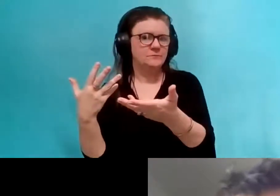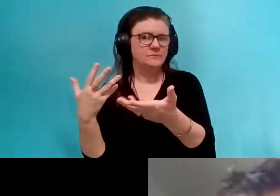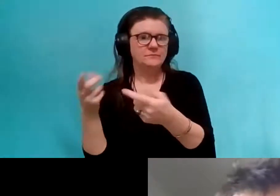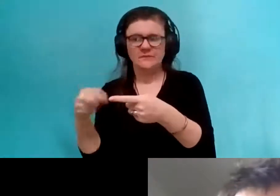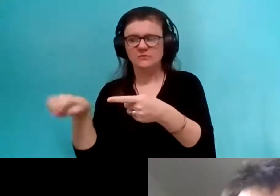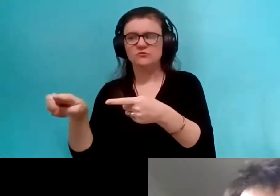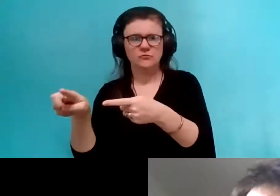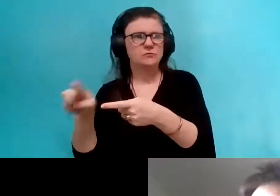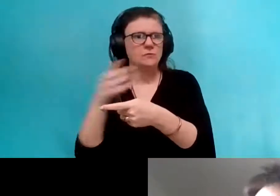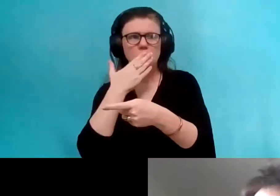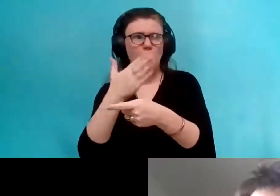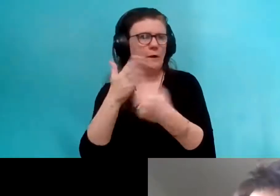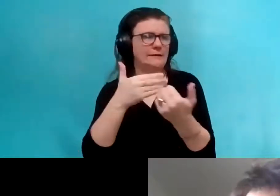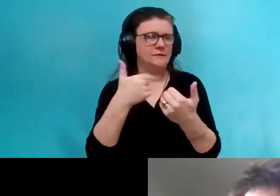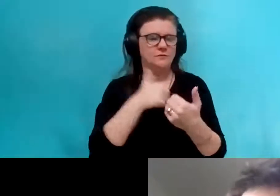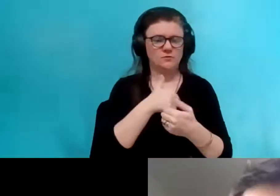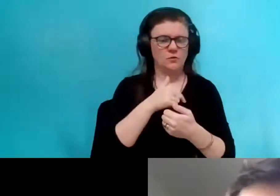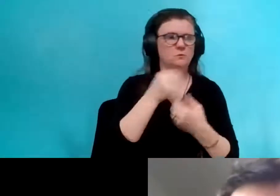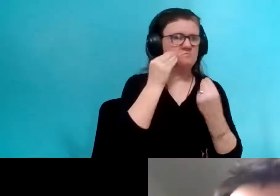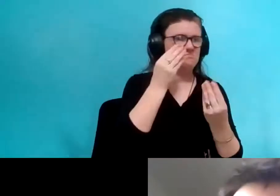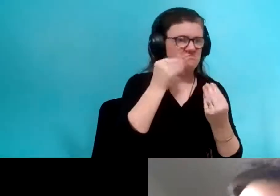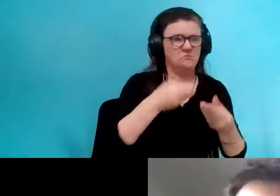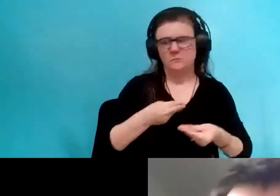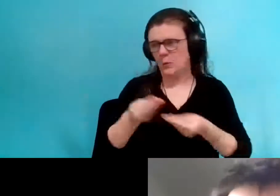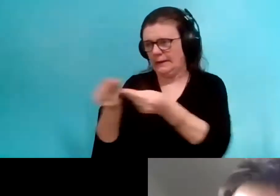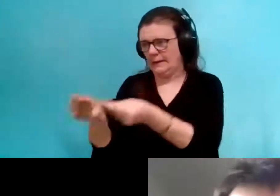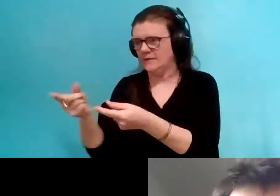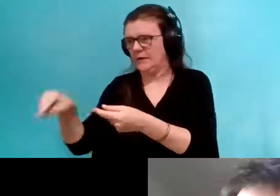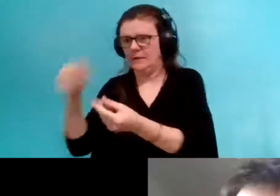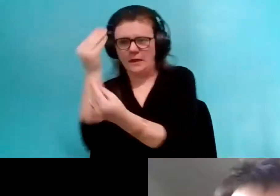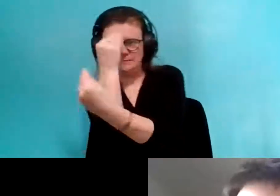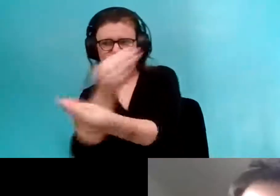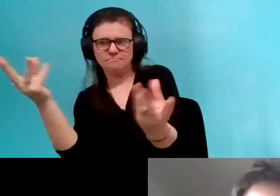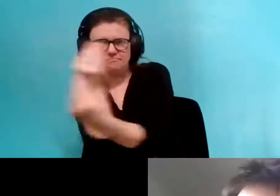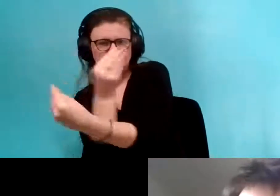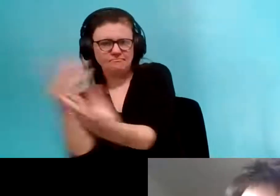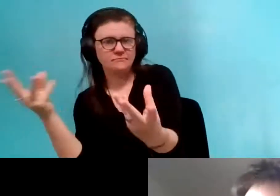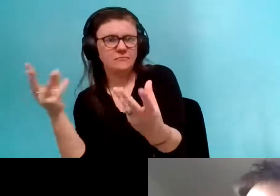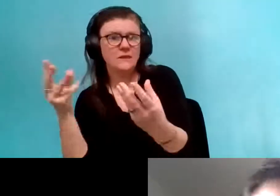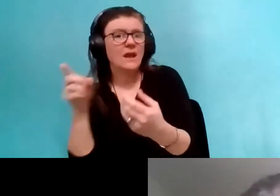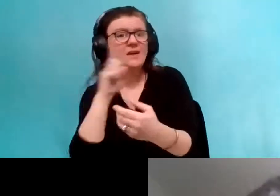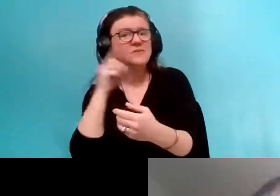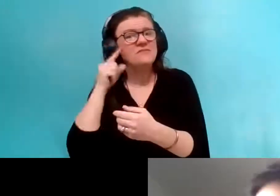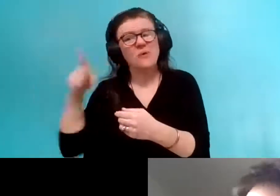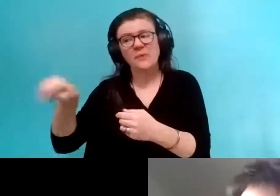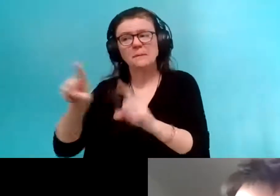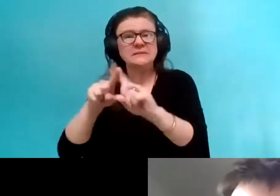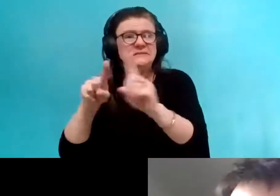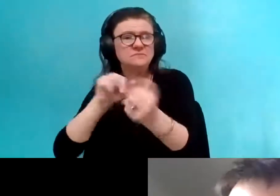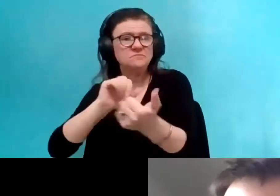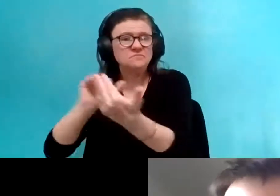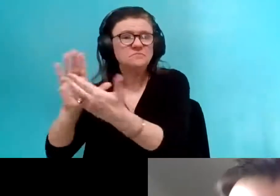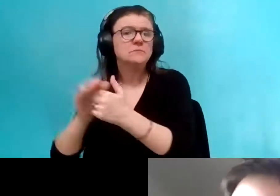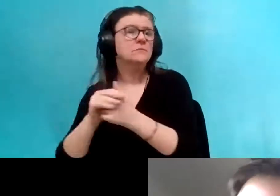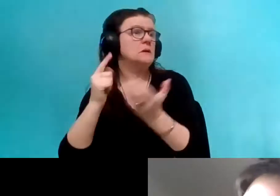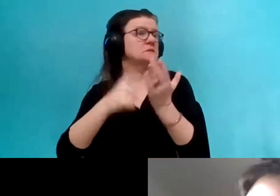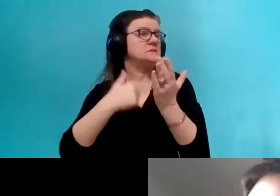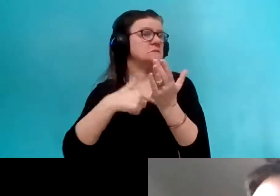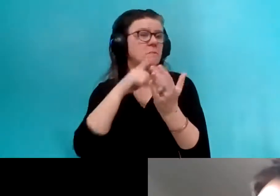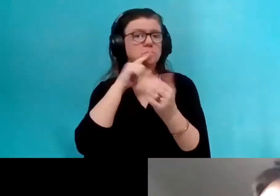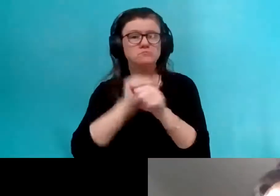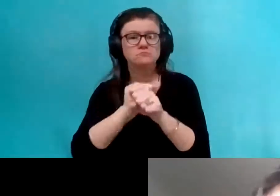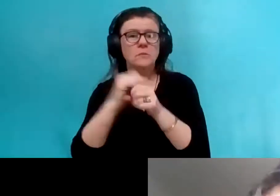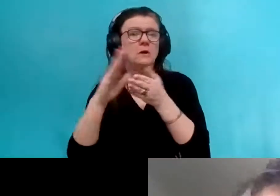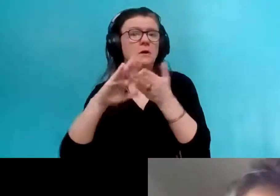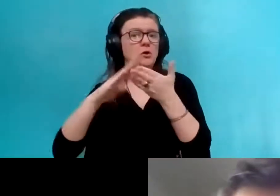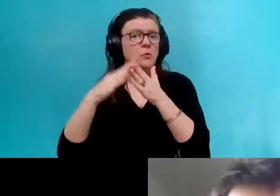very easy vehicle in terms of disseminating the findings, and there'll be different methodologies used for that. Sometimes it's bringing together community leaders